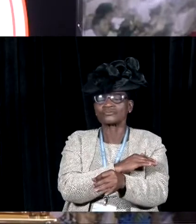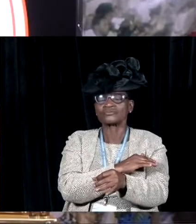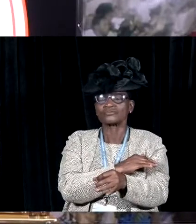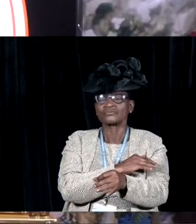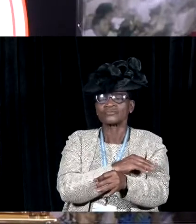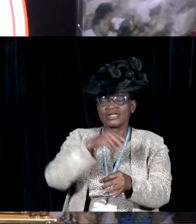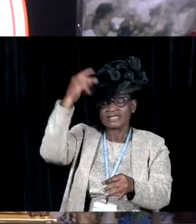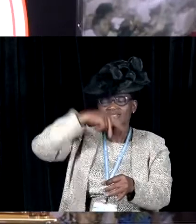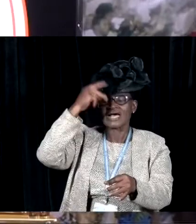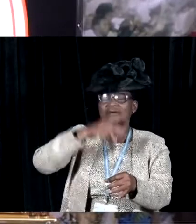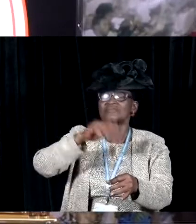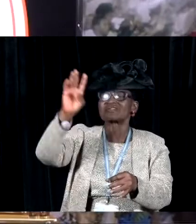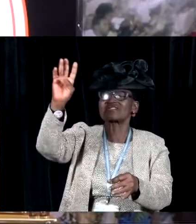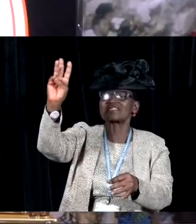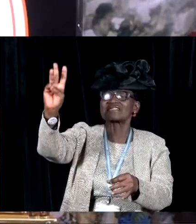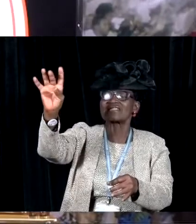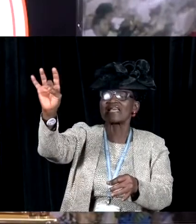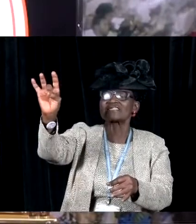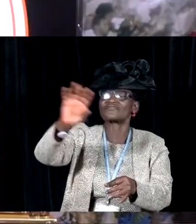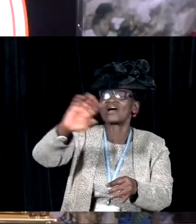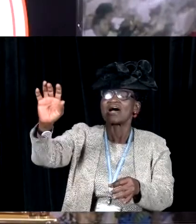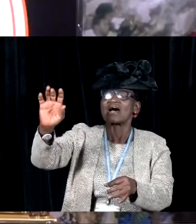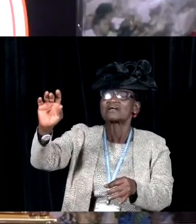Psalm 68 verse 19.